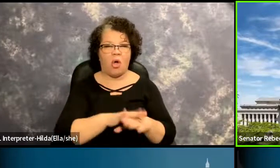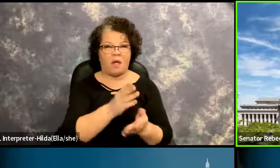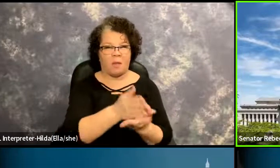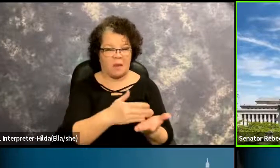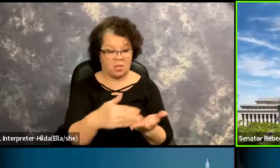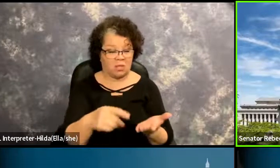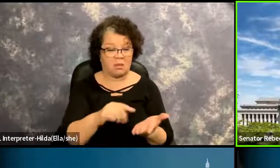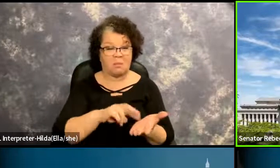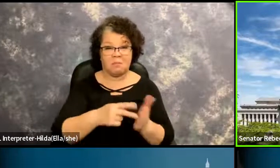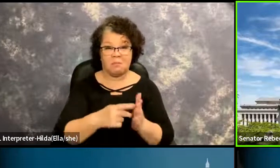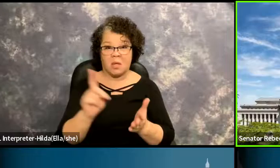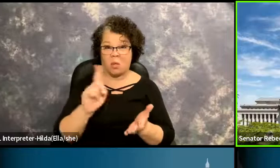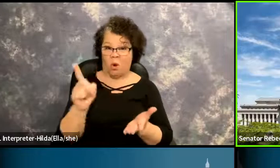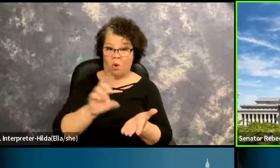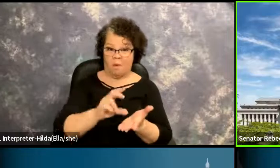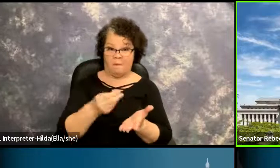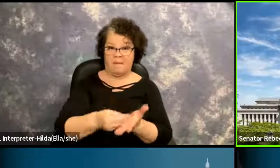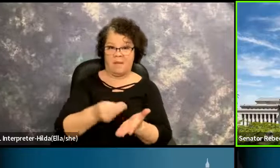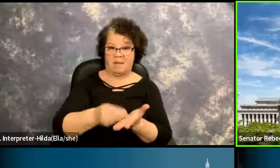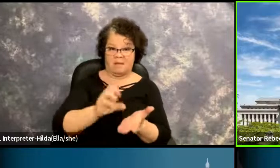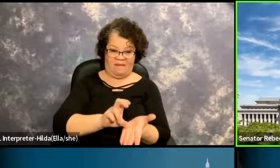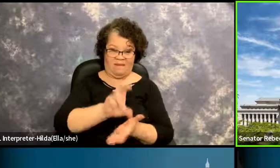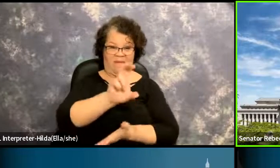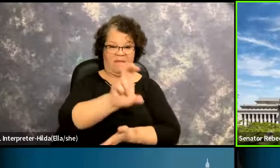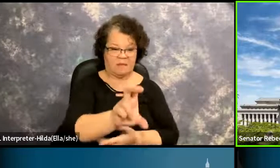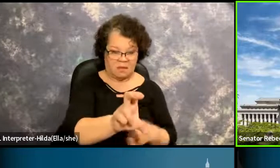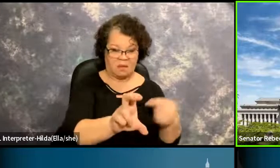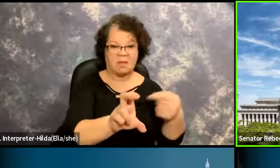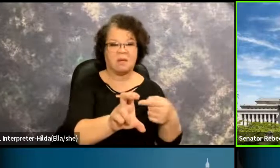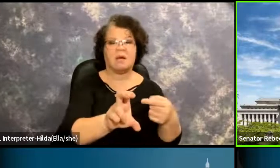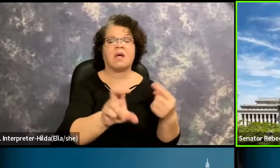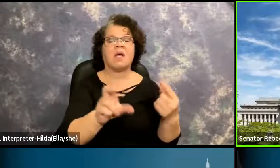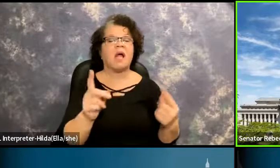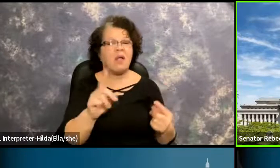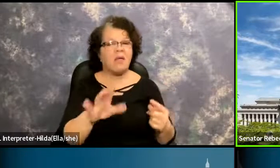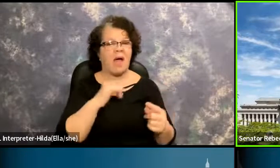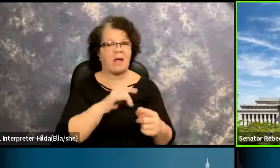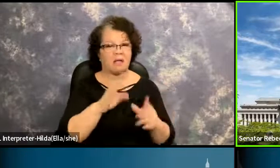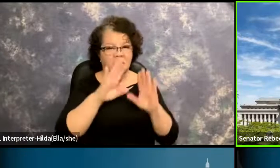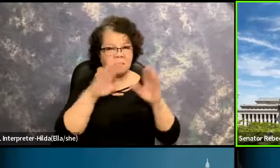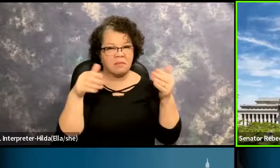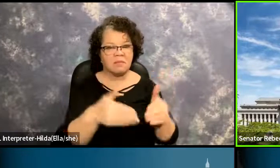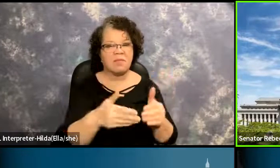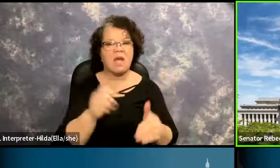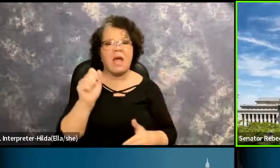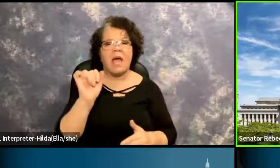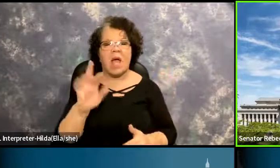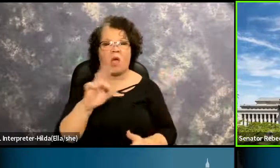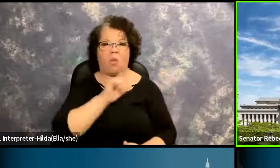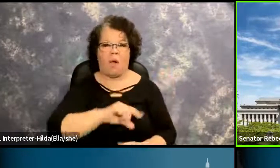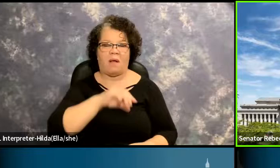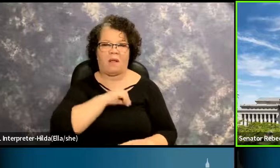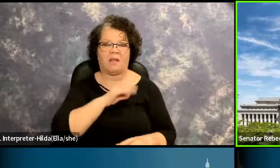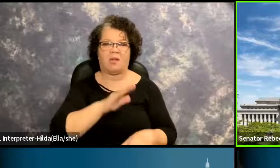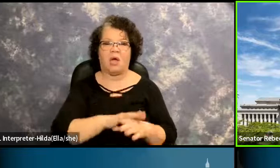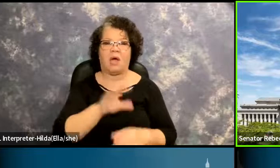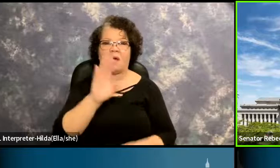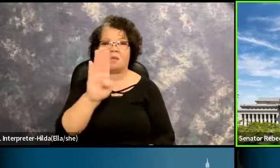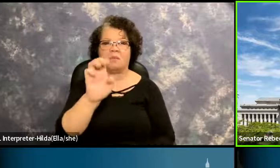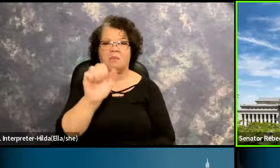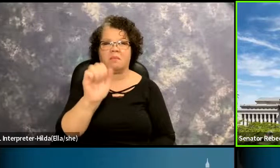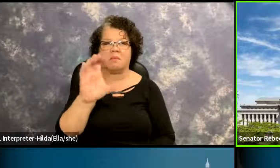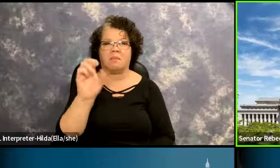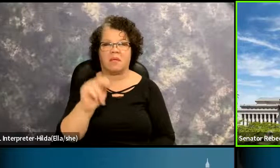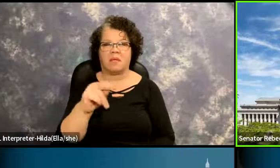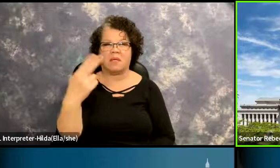investments. One piece is air quality in Beacon Hill. So, and in South Park